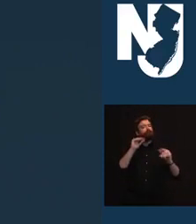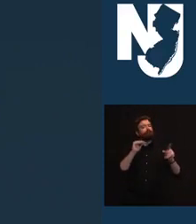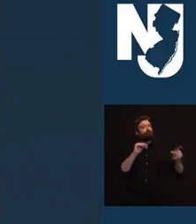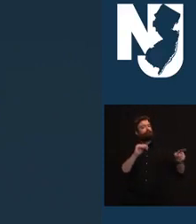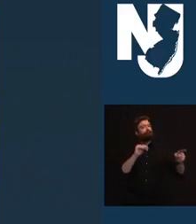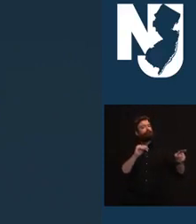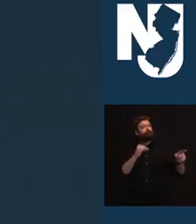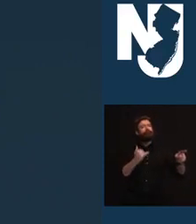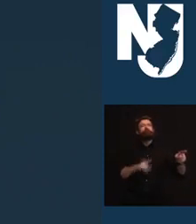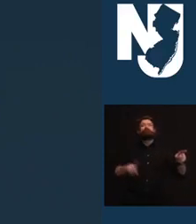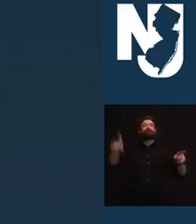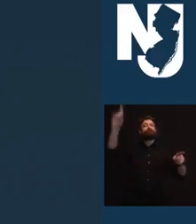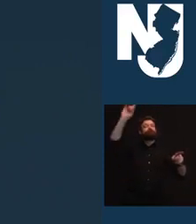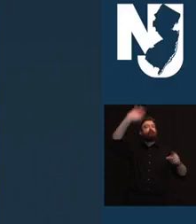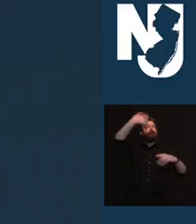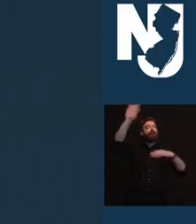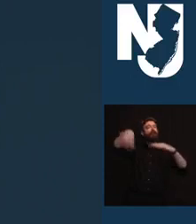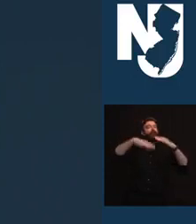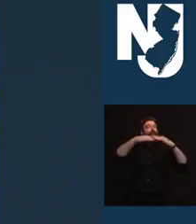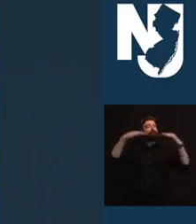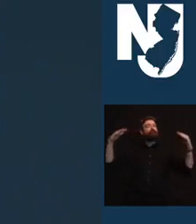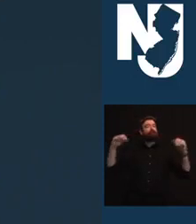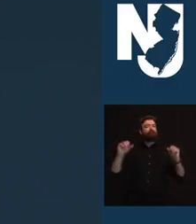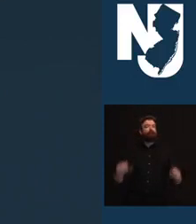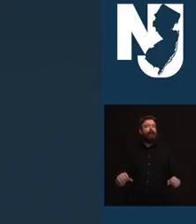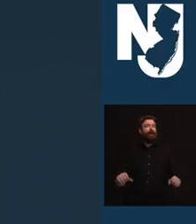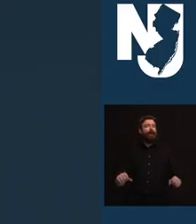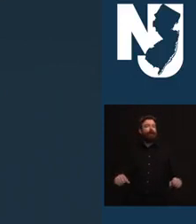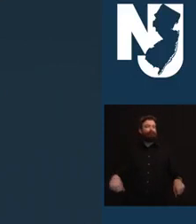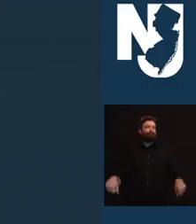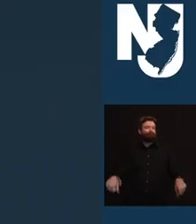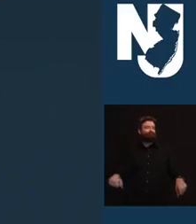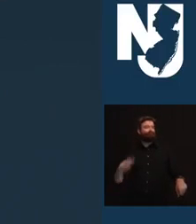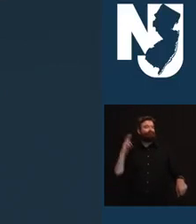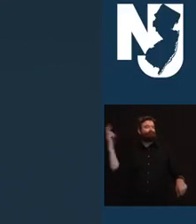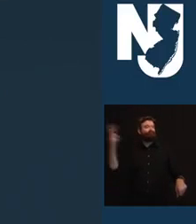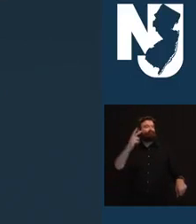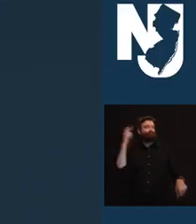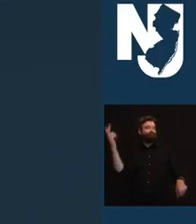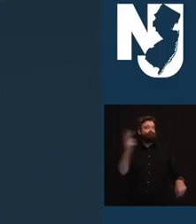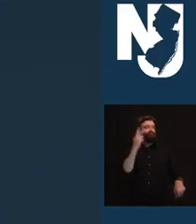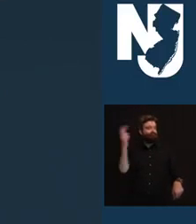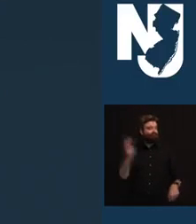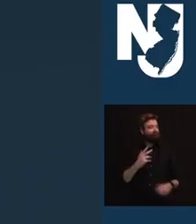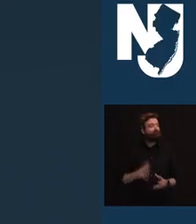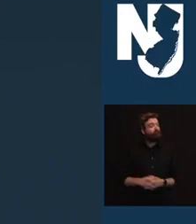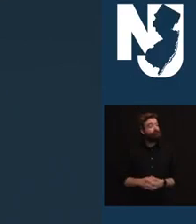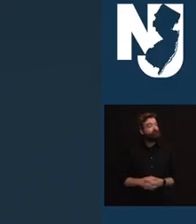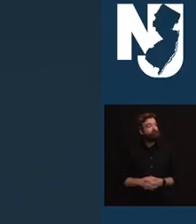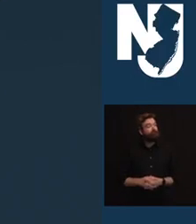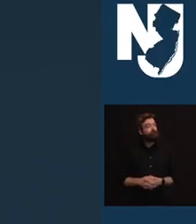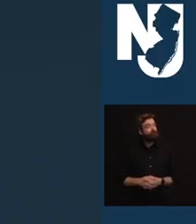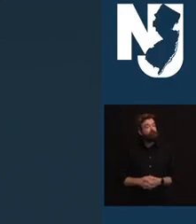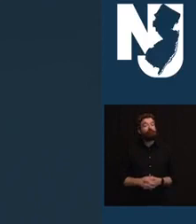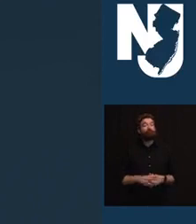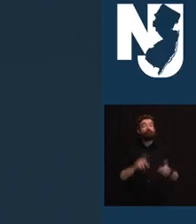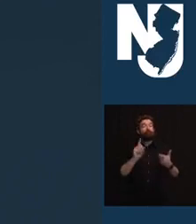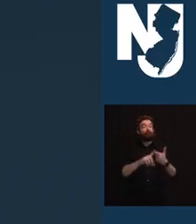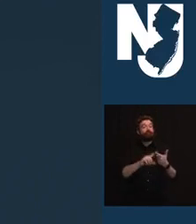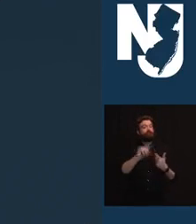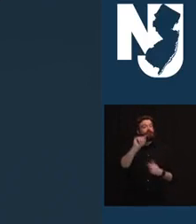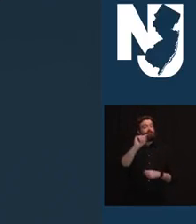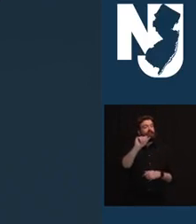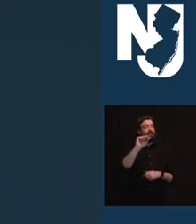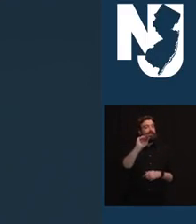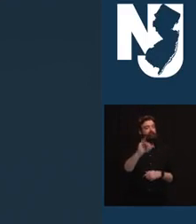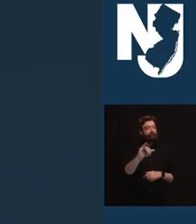heaven. May God bless and watch over him. Next up, we remember Tammy Medzadourian. She spent pretty